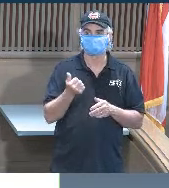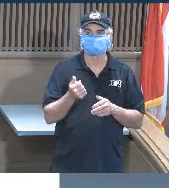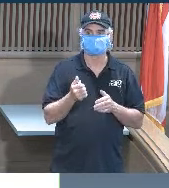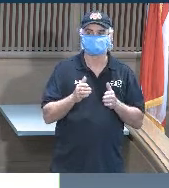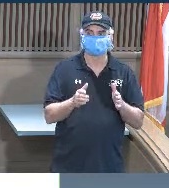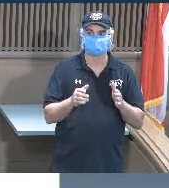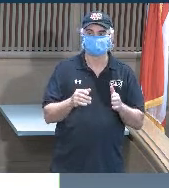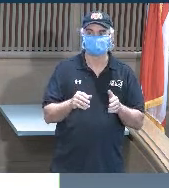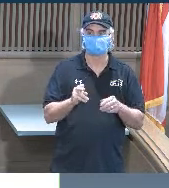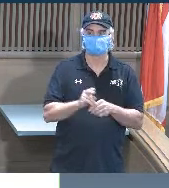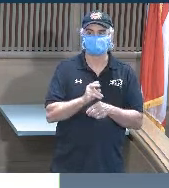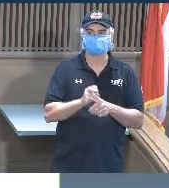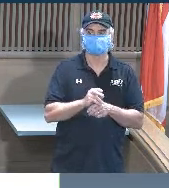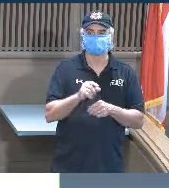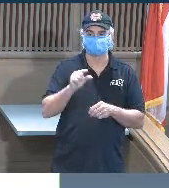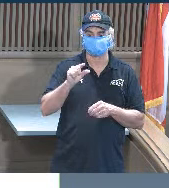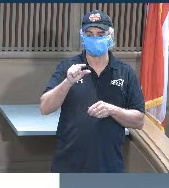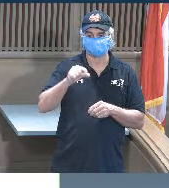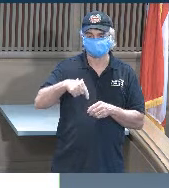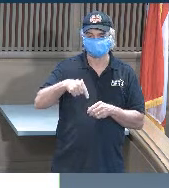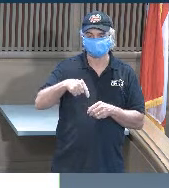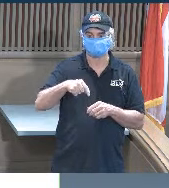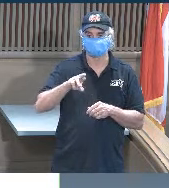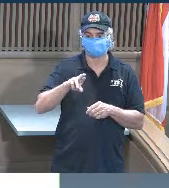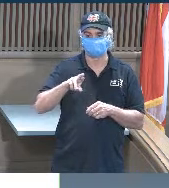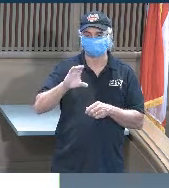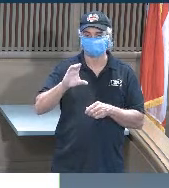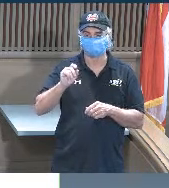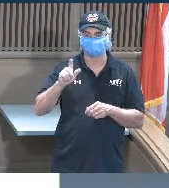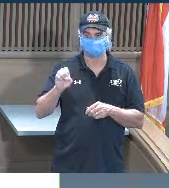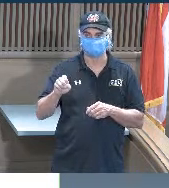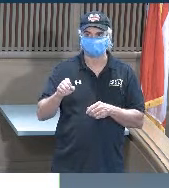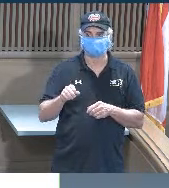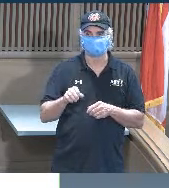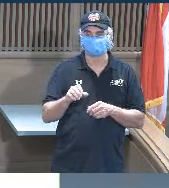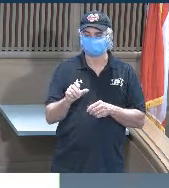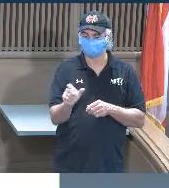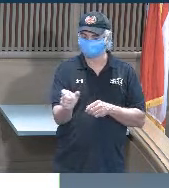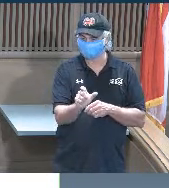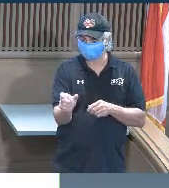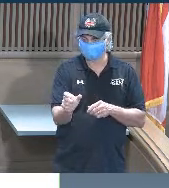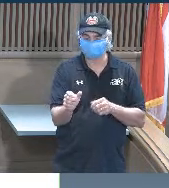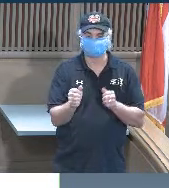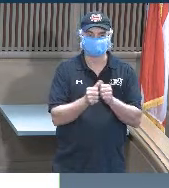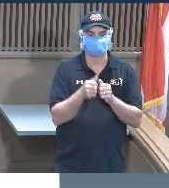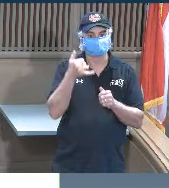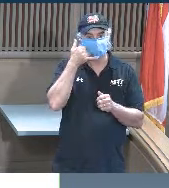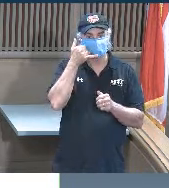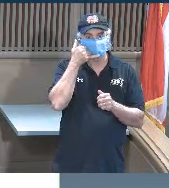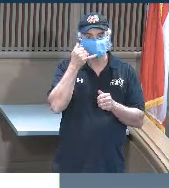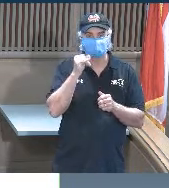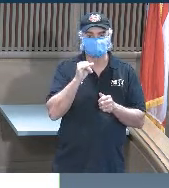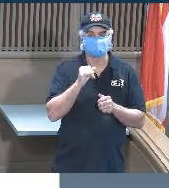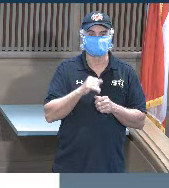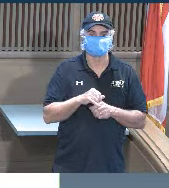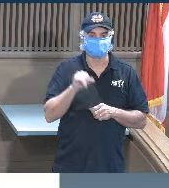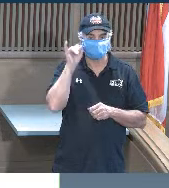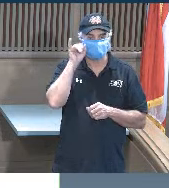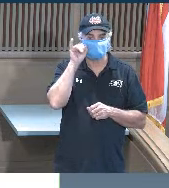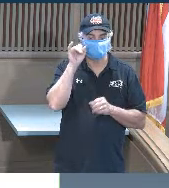the QR code that you may be able to see on your screen right now. You could scan that with your phone and pre-register that